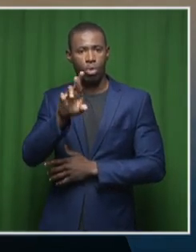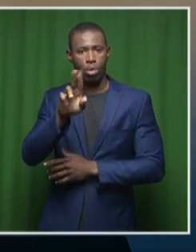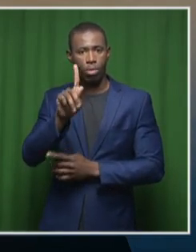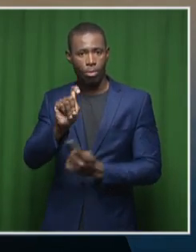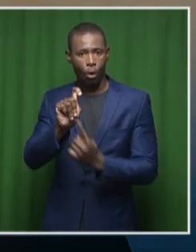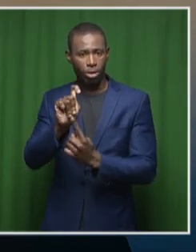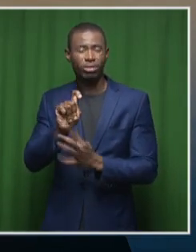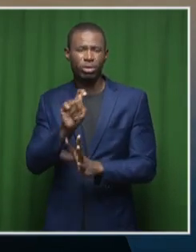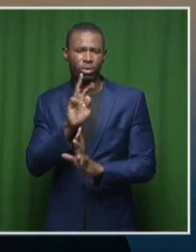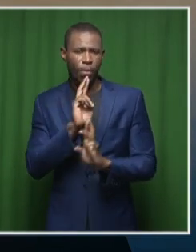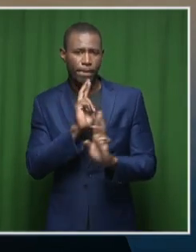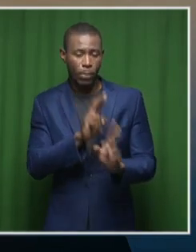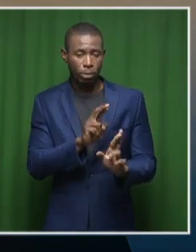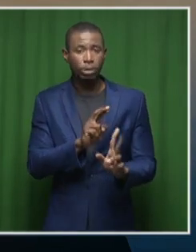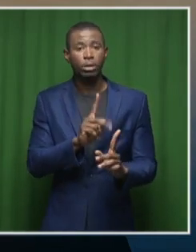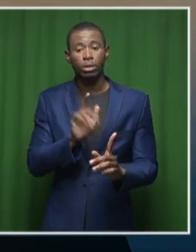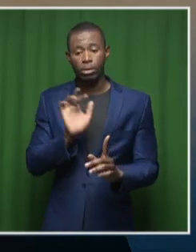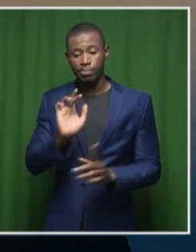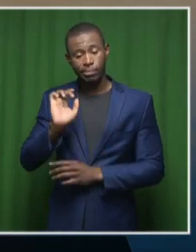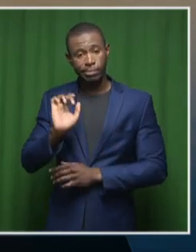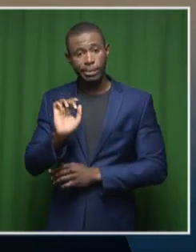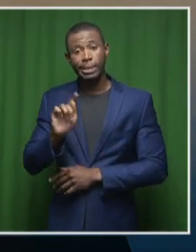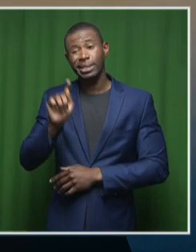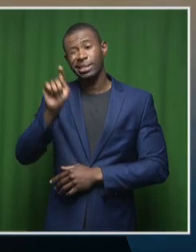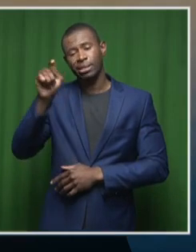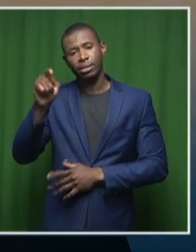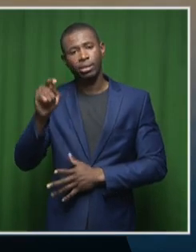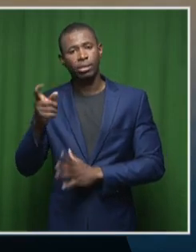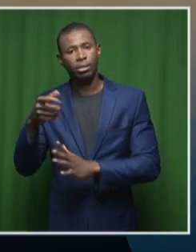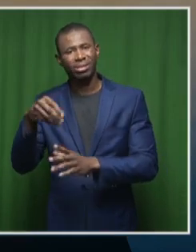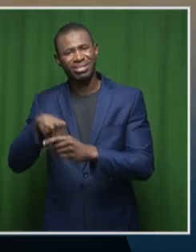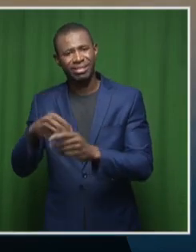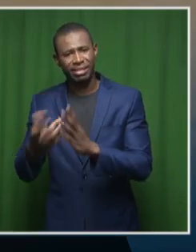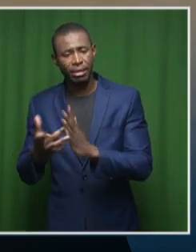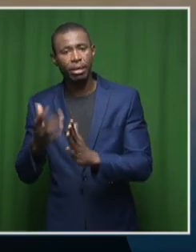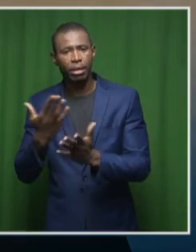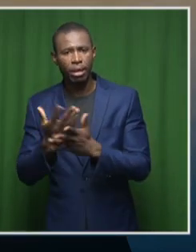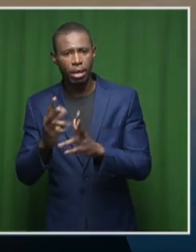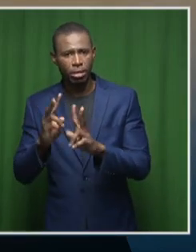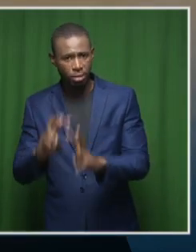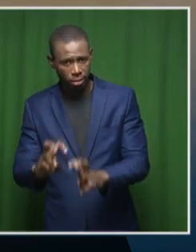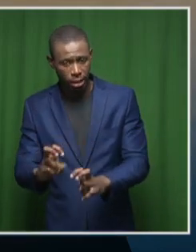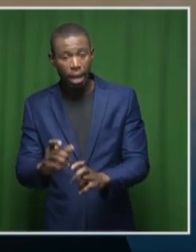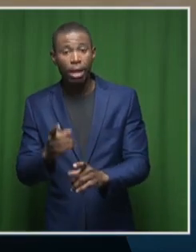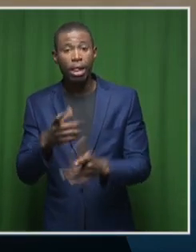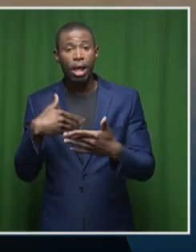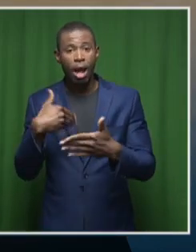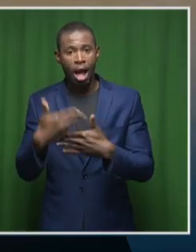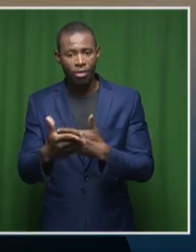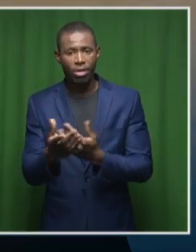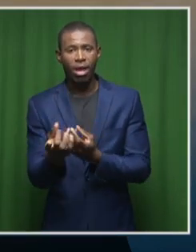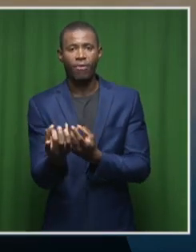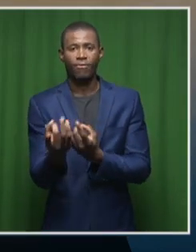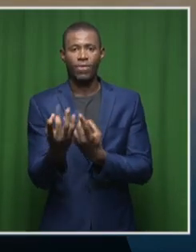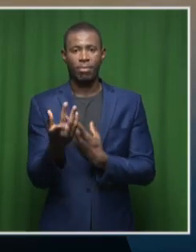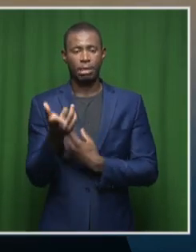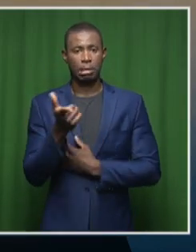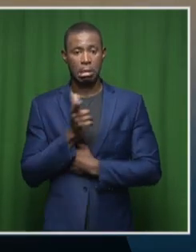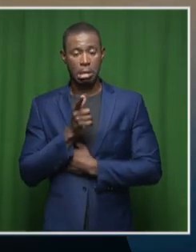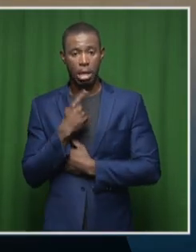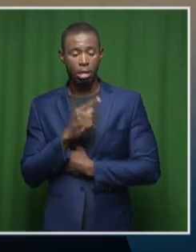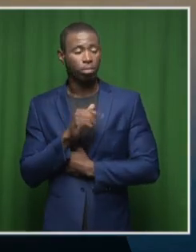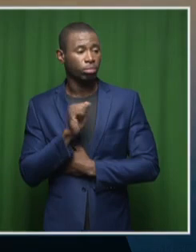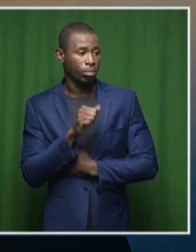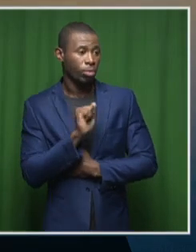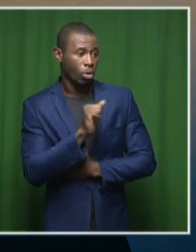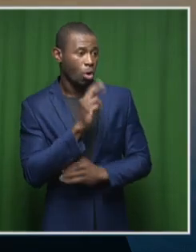appropriate actions will be taken. And then the user will also be informed that, okay, we've seen your report, just to make sure that, there